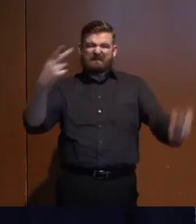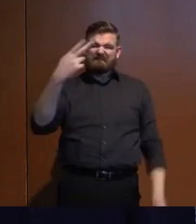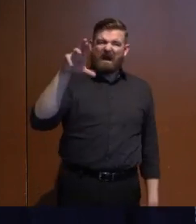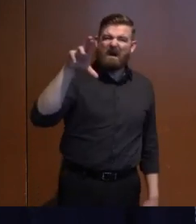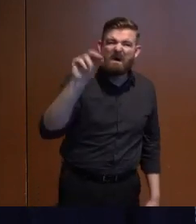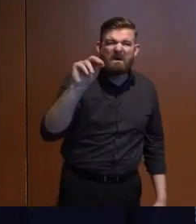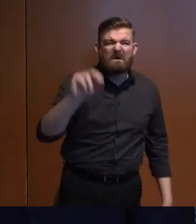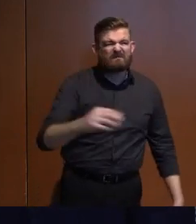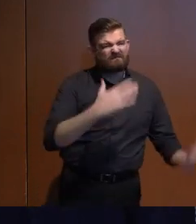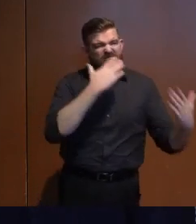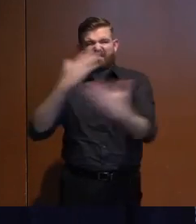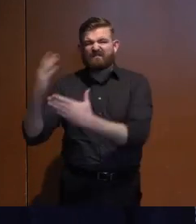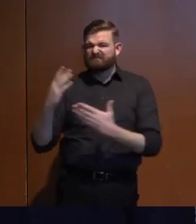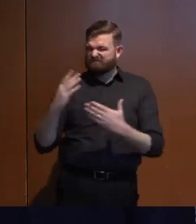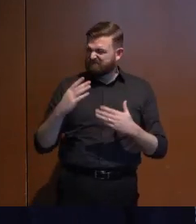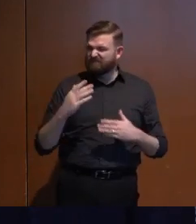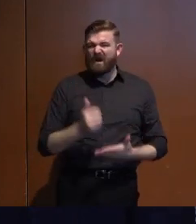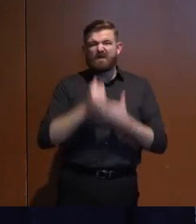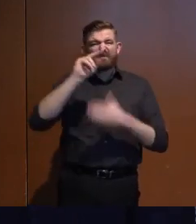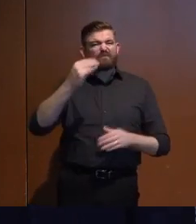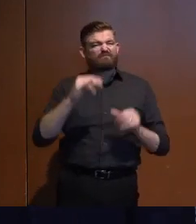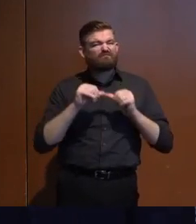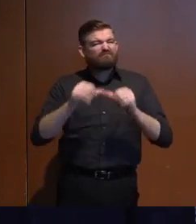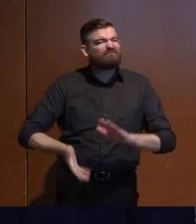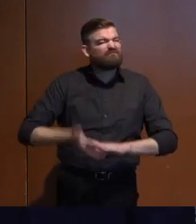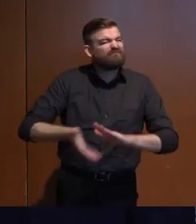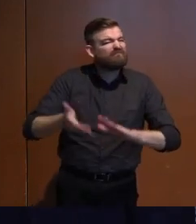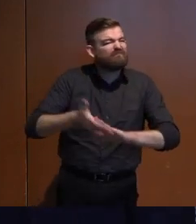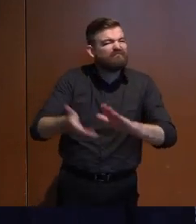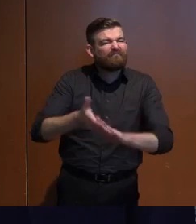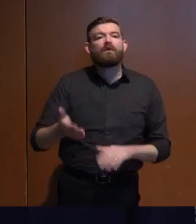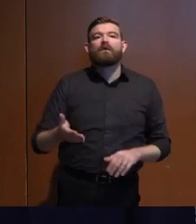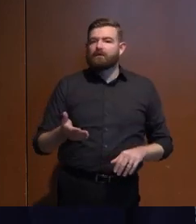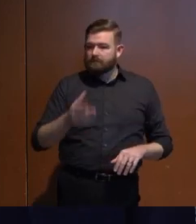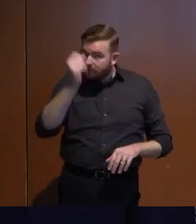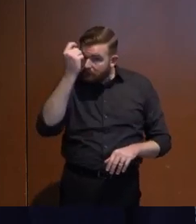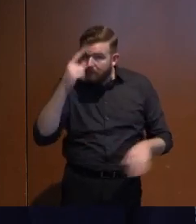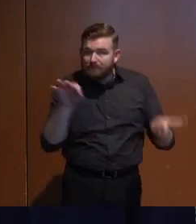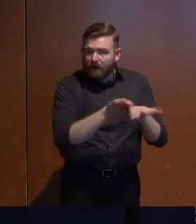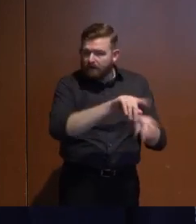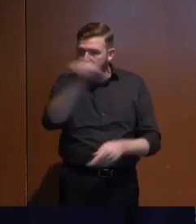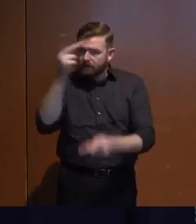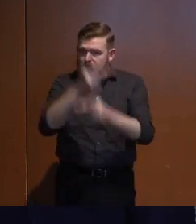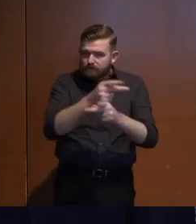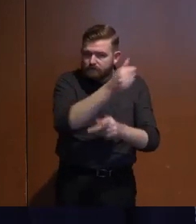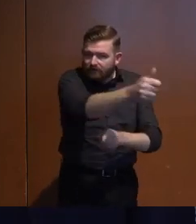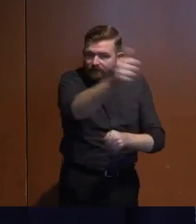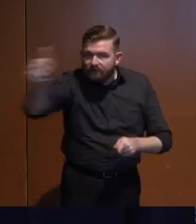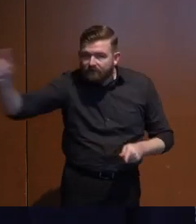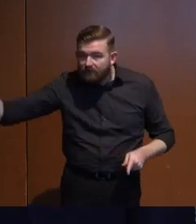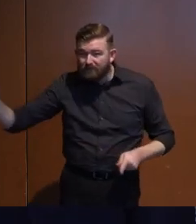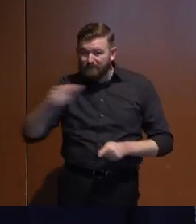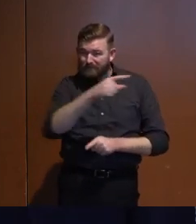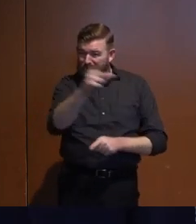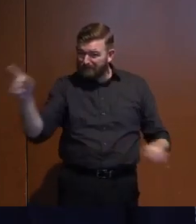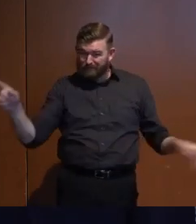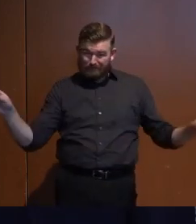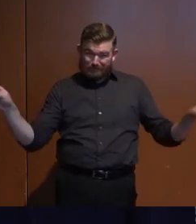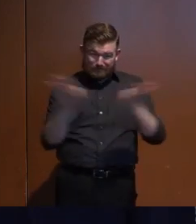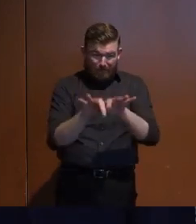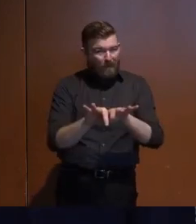However, I want them to take care of themselves. We need them. They're essential for a reason. For grocery